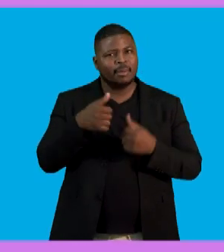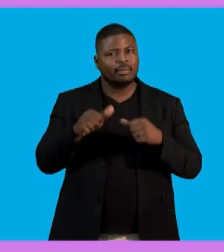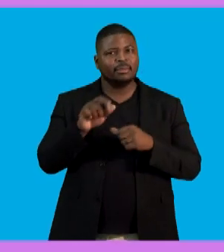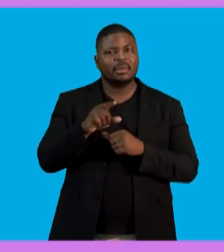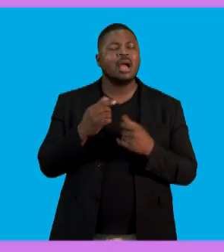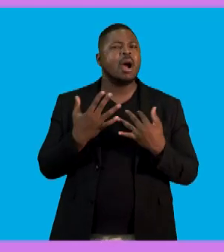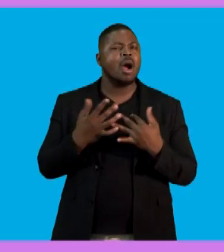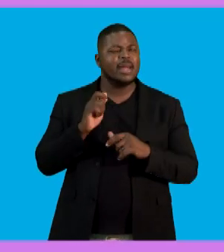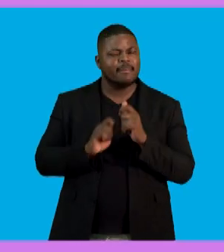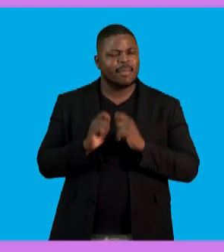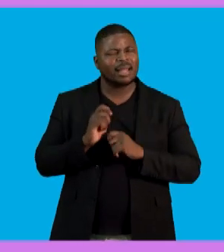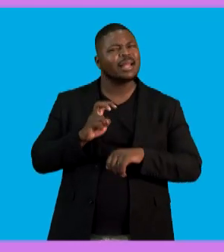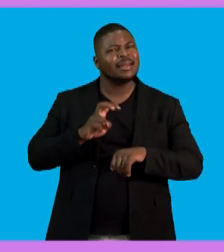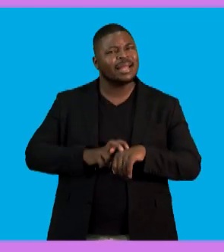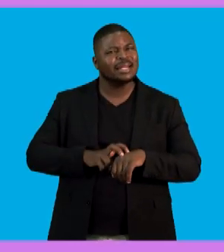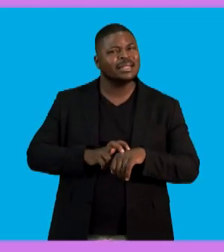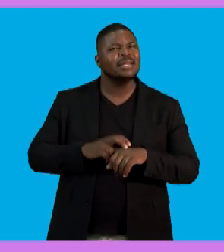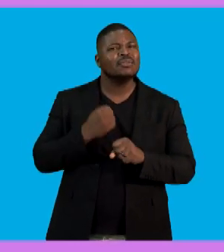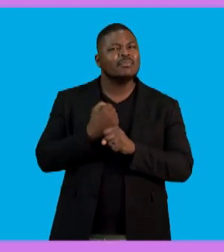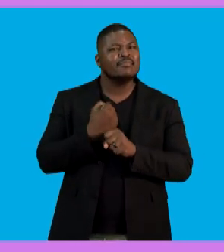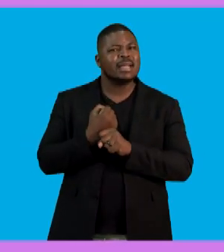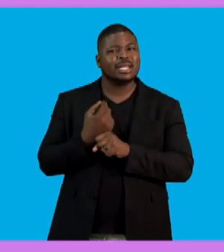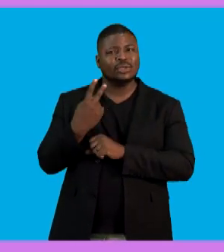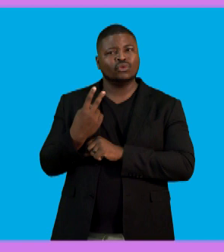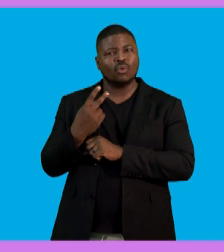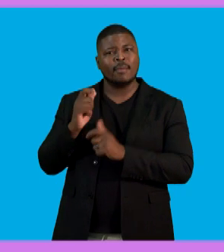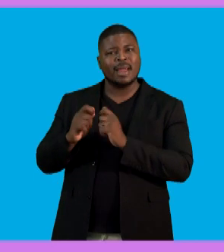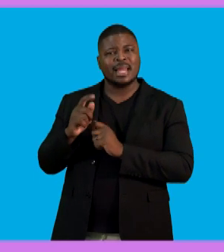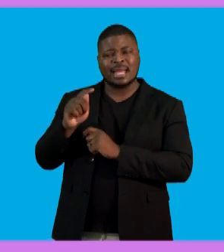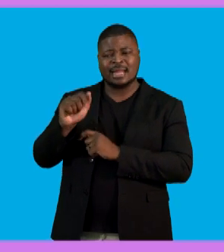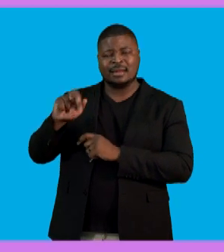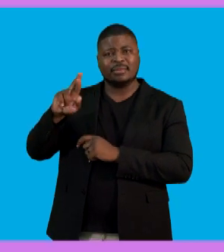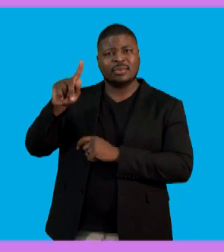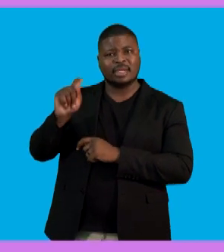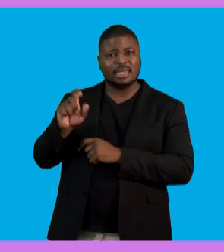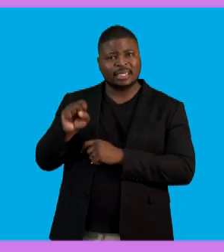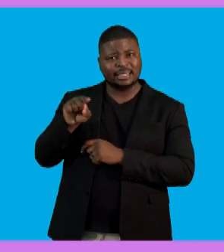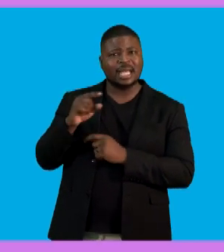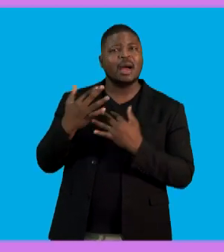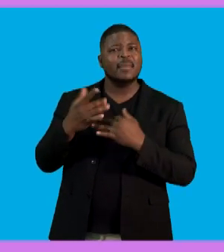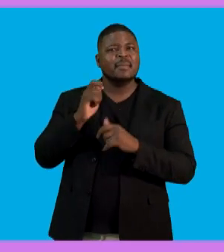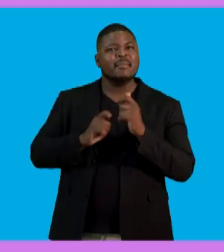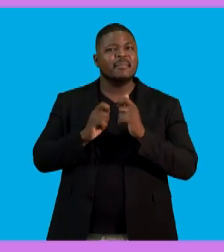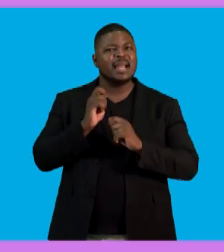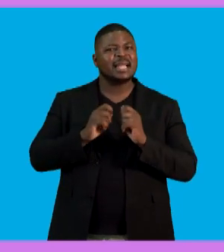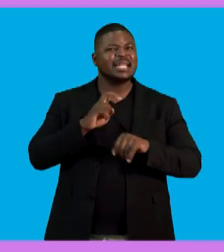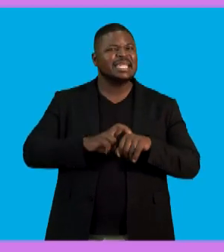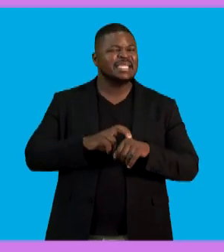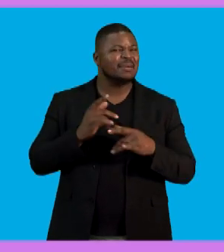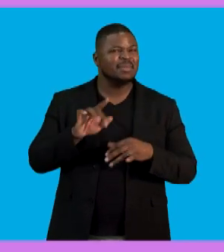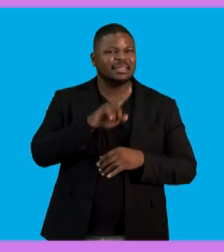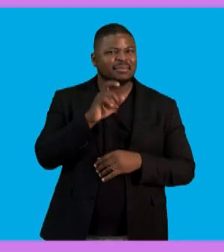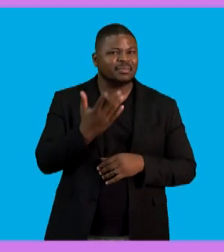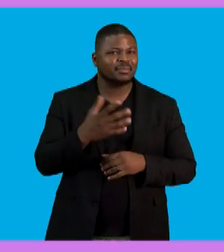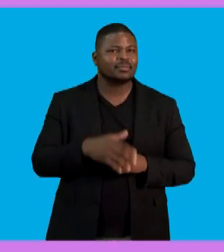liters of milk will Sihle need to bake 2 milk tarts? This is just for 1 milk tart. And how many